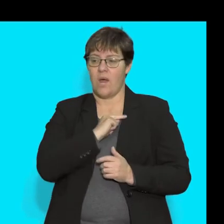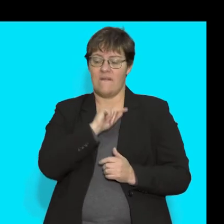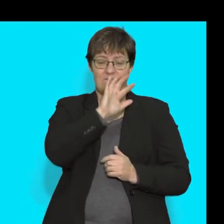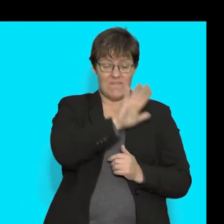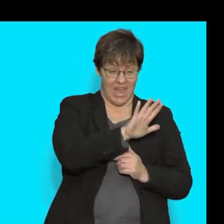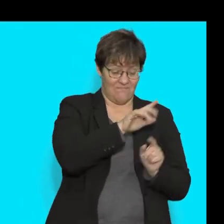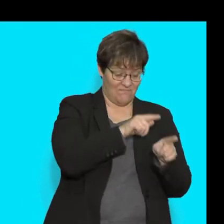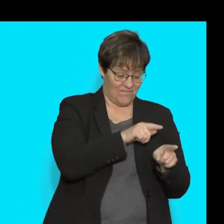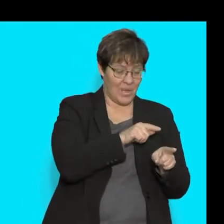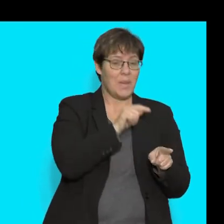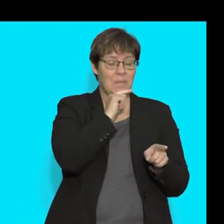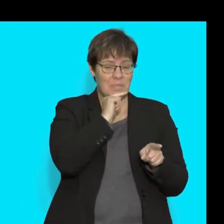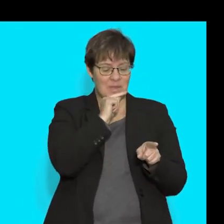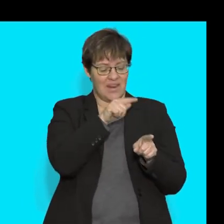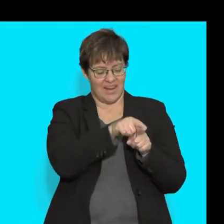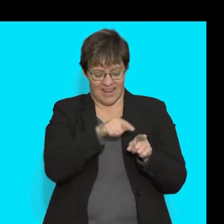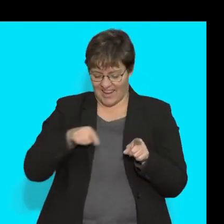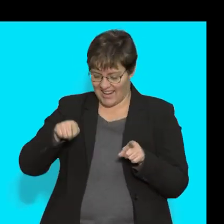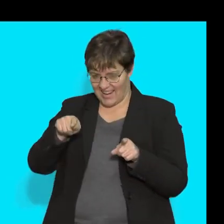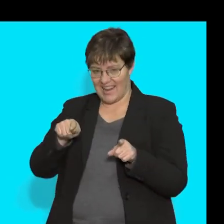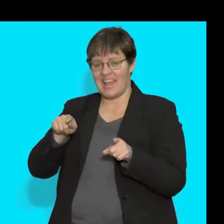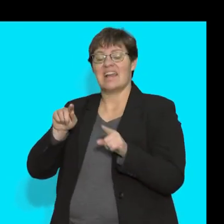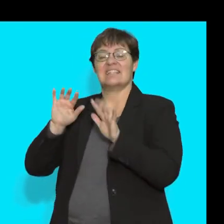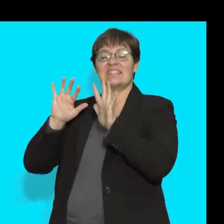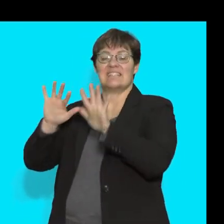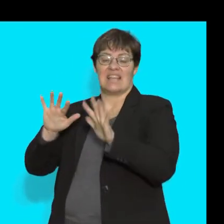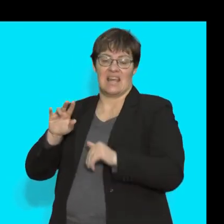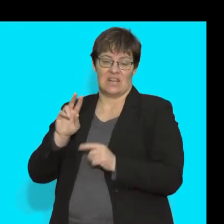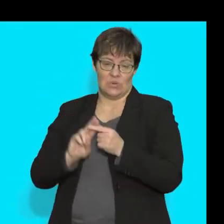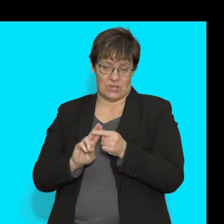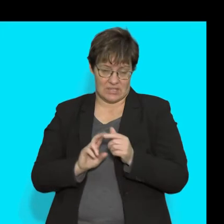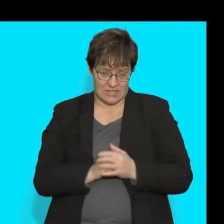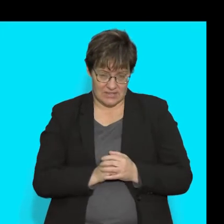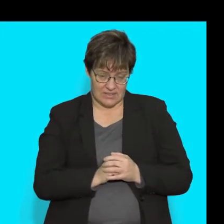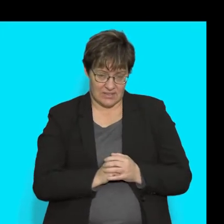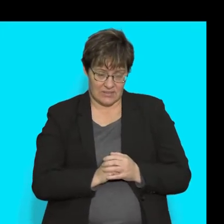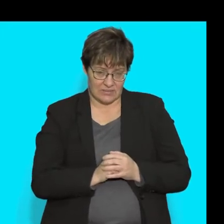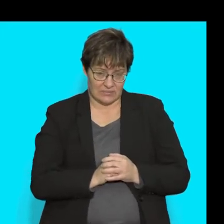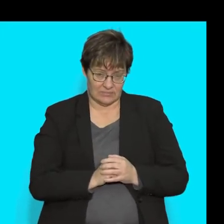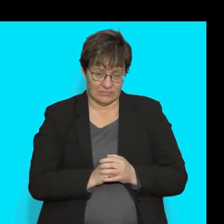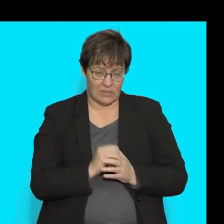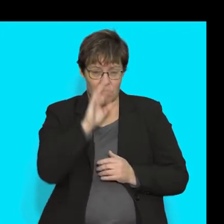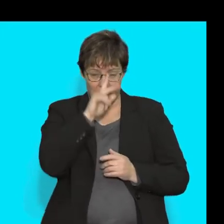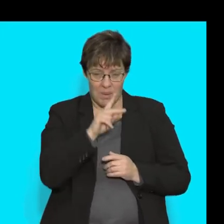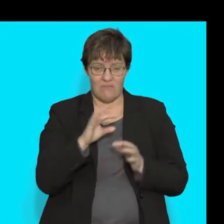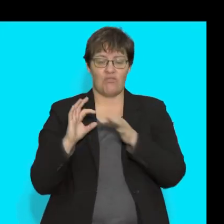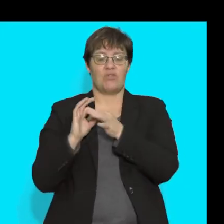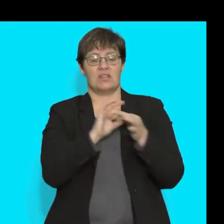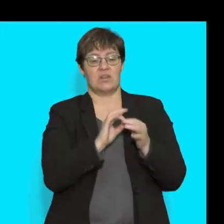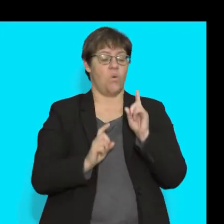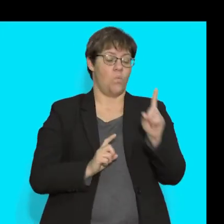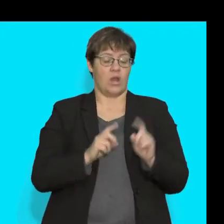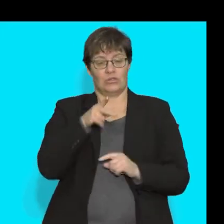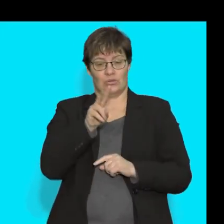Because of the 5 centimeters there, or 5 units rather, because they didn't give us units, I will then say this is 10 units